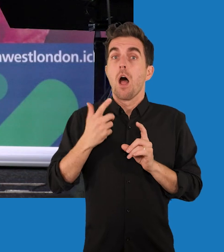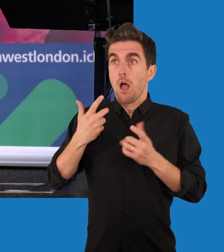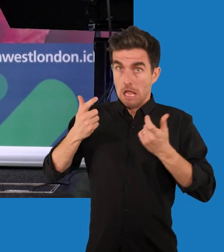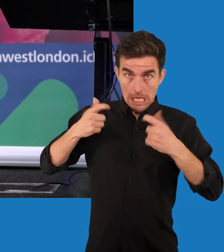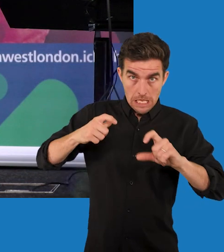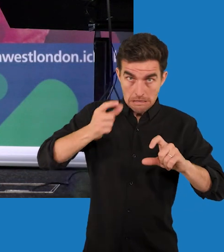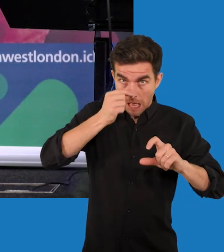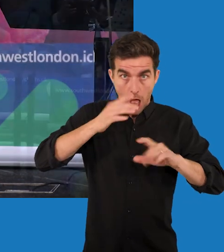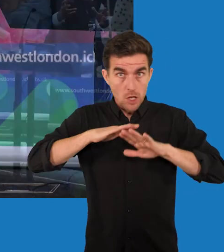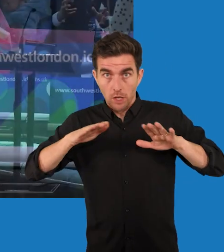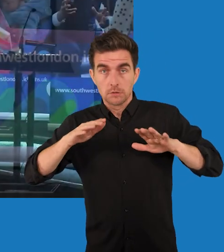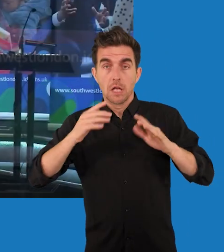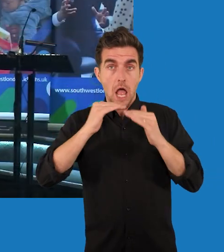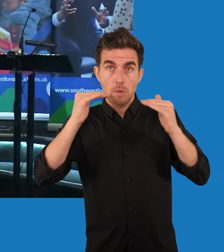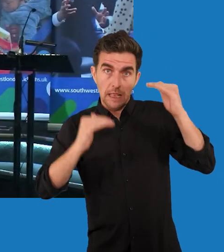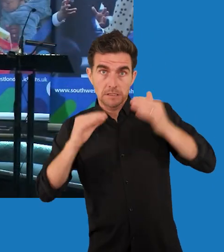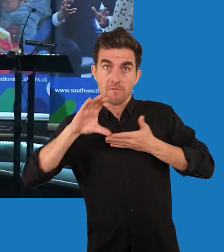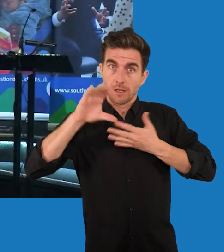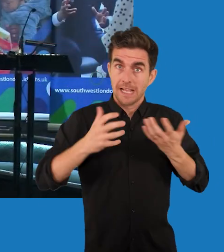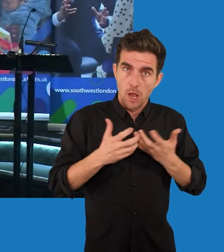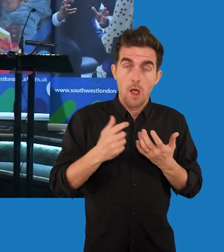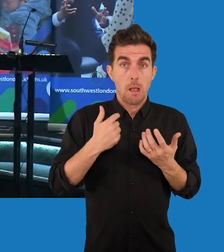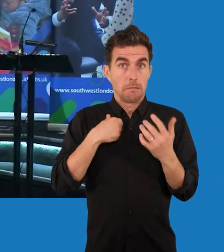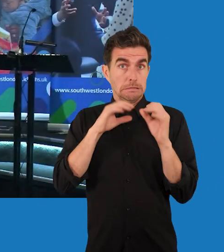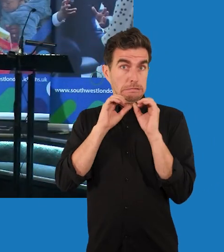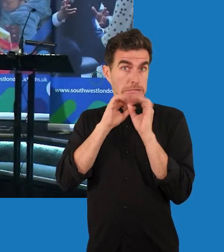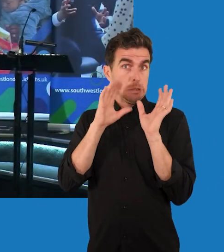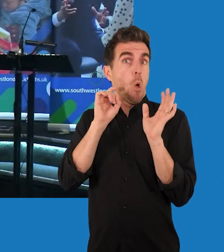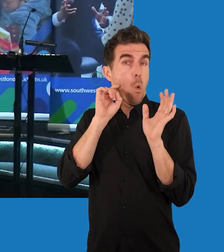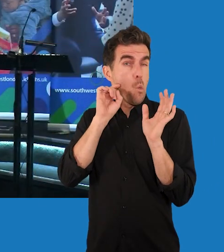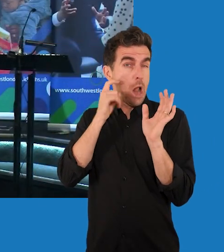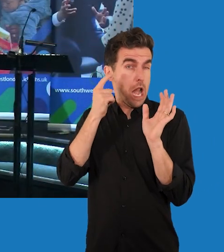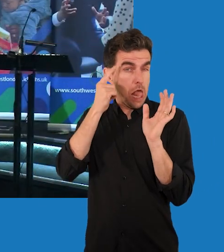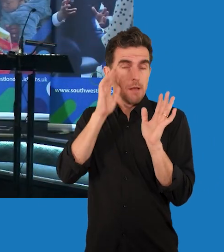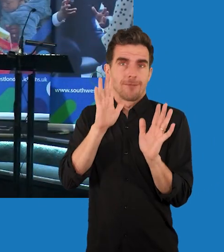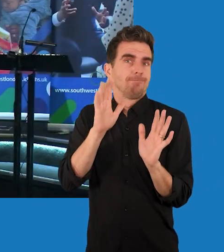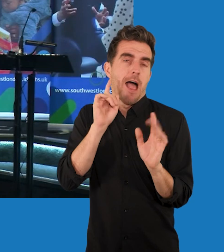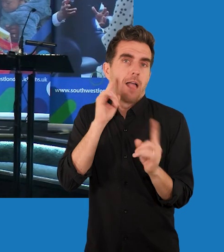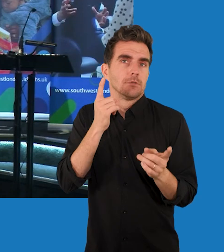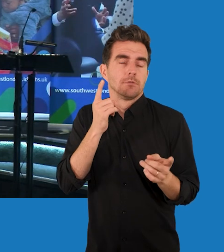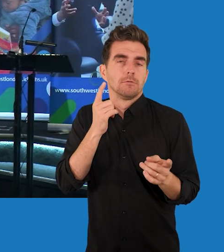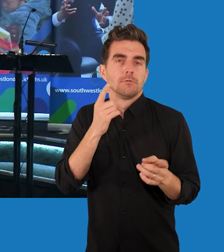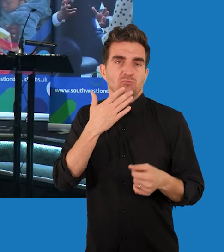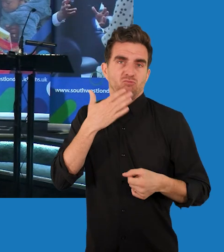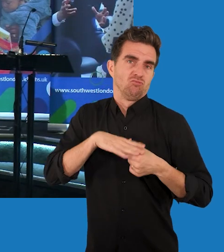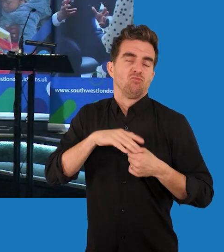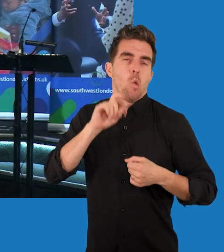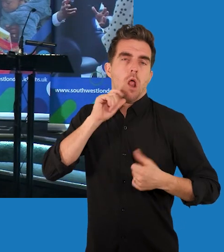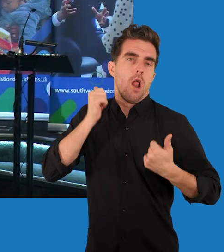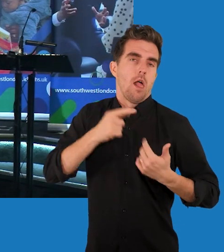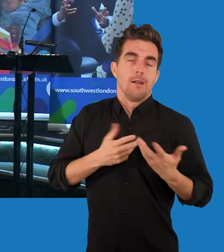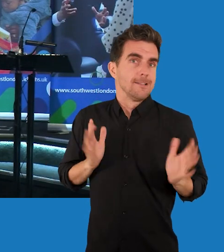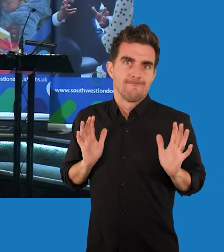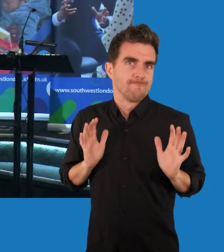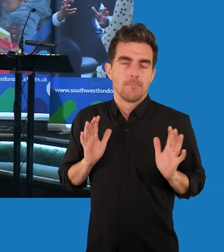going to get a continuation of the Inequalities Fund. My expectation is that we will, but there's no guarantee until we actually see that